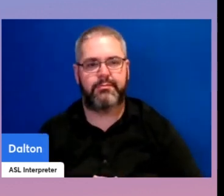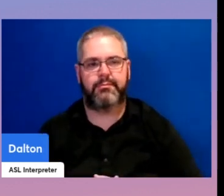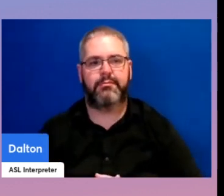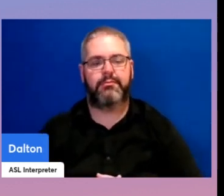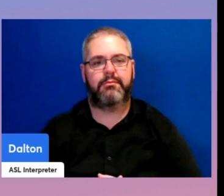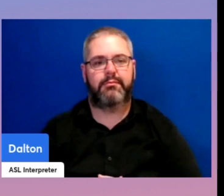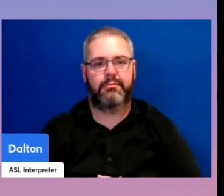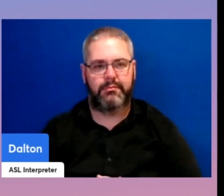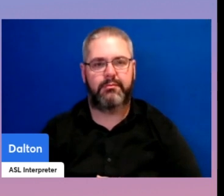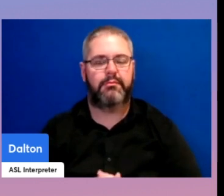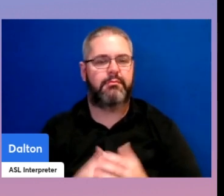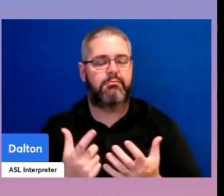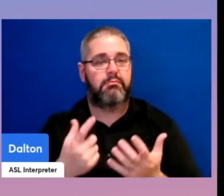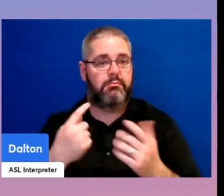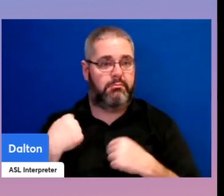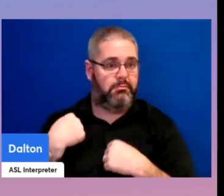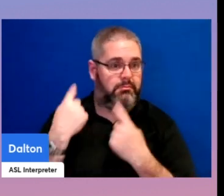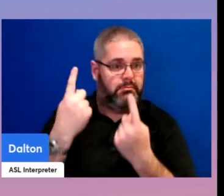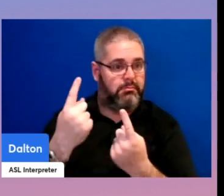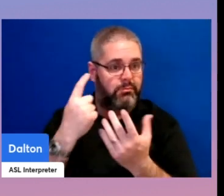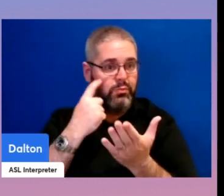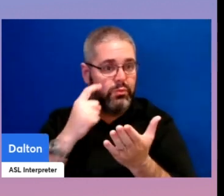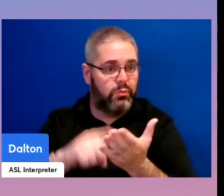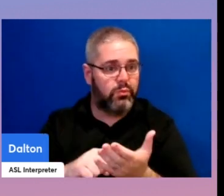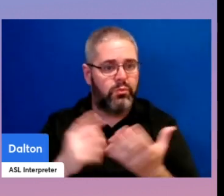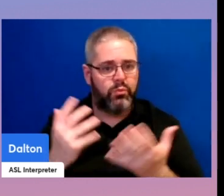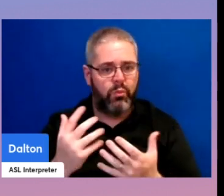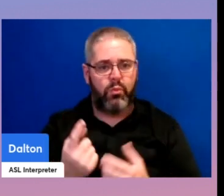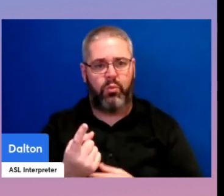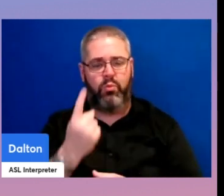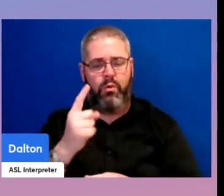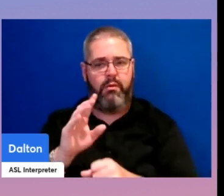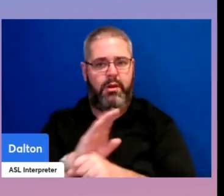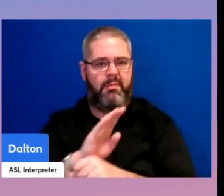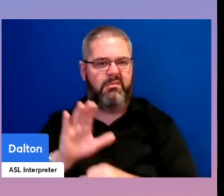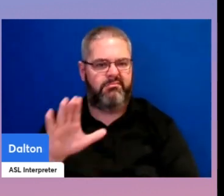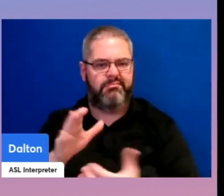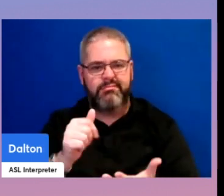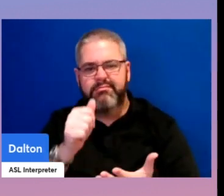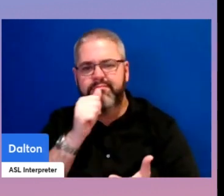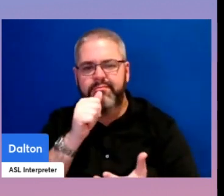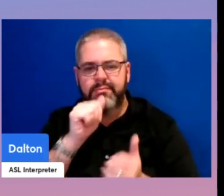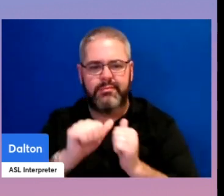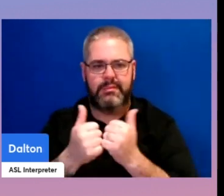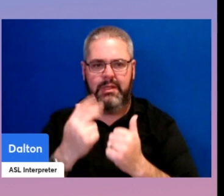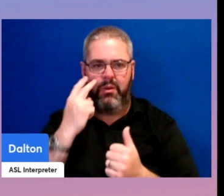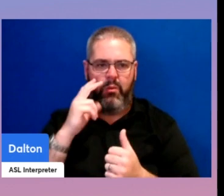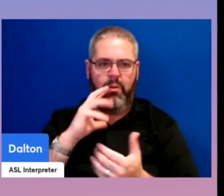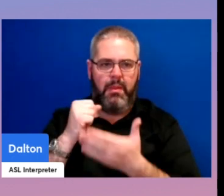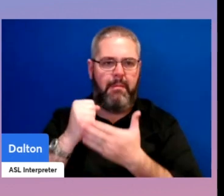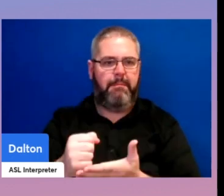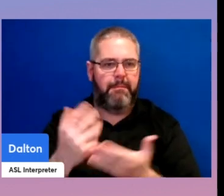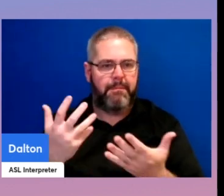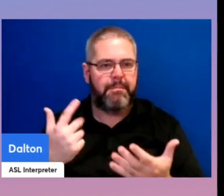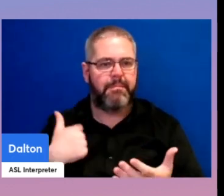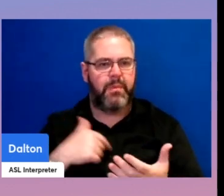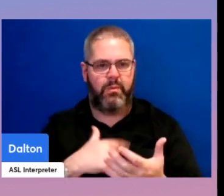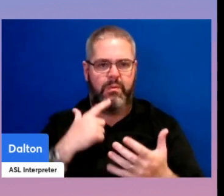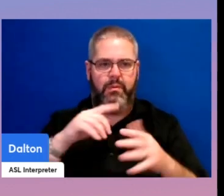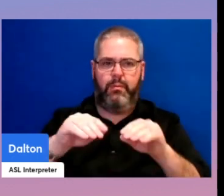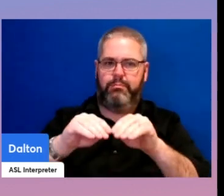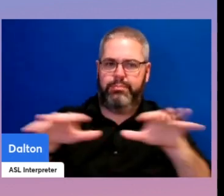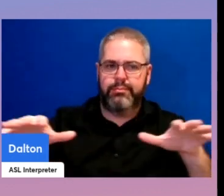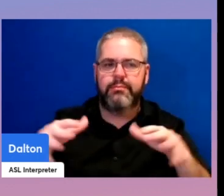So we have seen how Vault Enterprise Secret Sync can help to remediate secret sprawl and